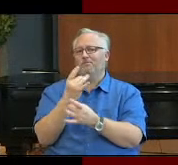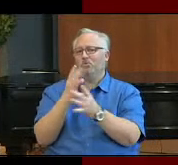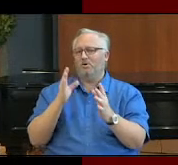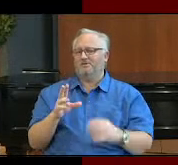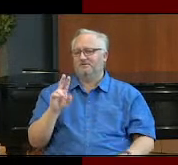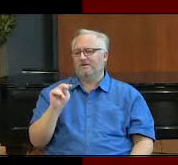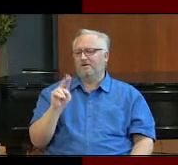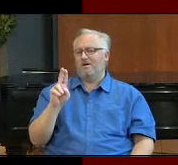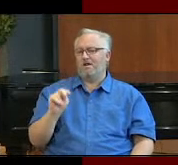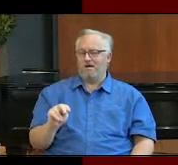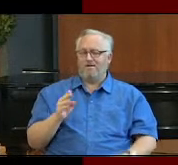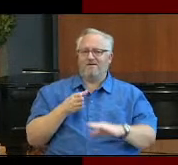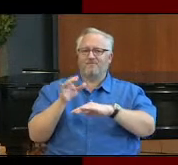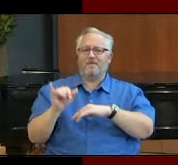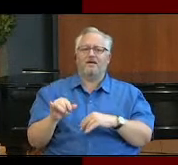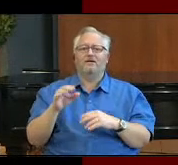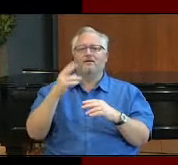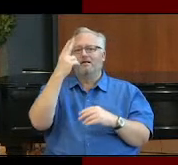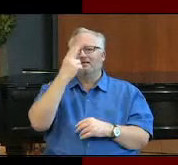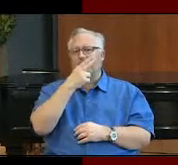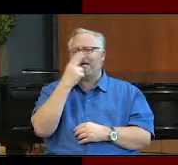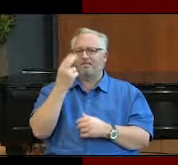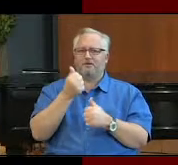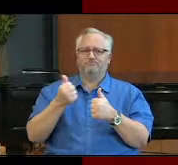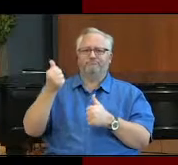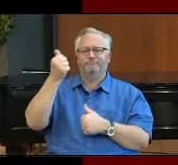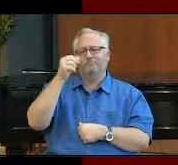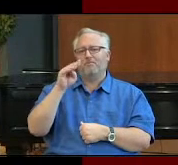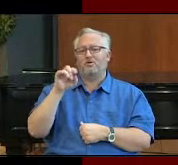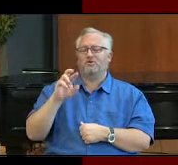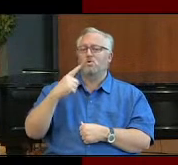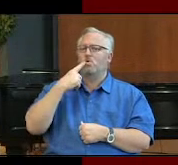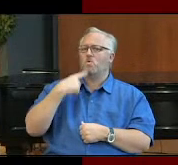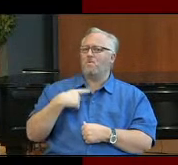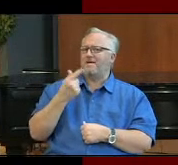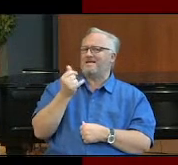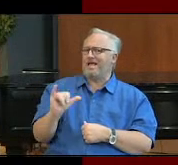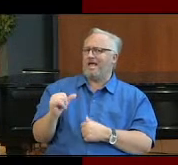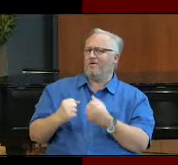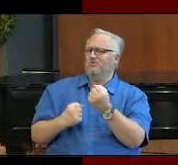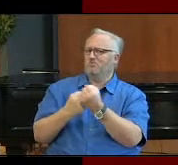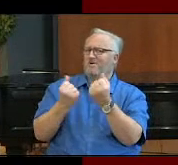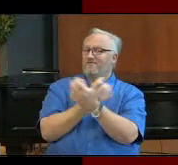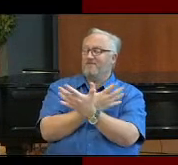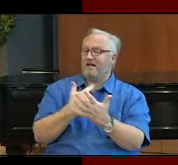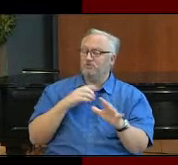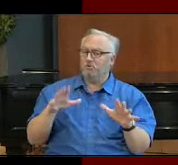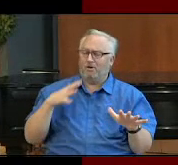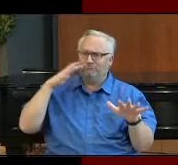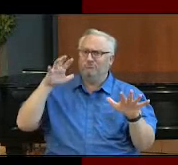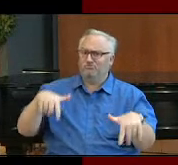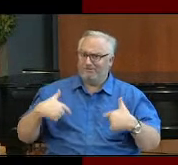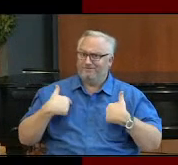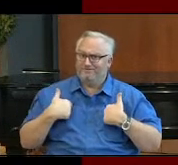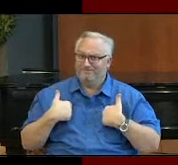speech, a Catholic Monsignor told me that he was gay and supported everything I was doing. I was a bit